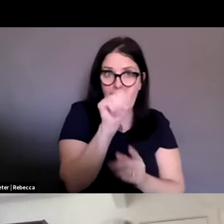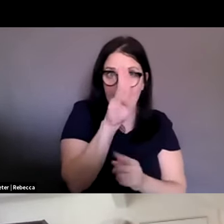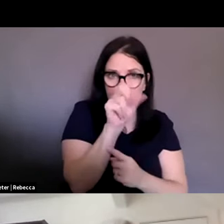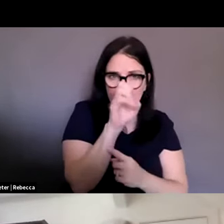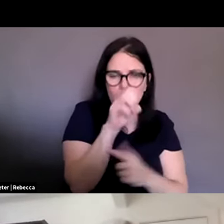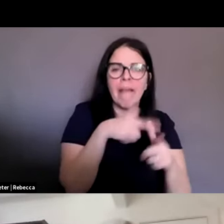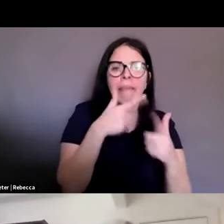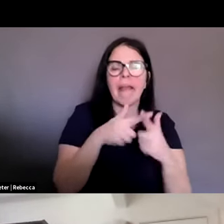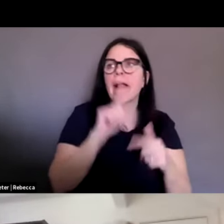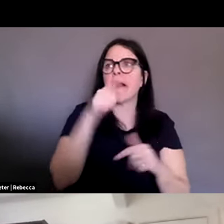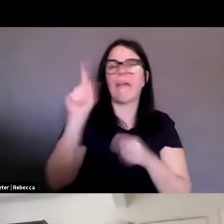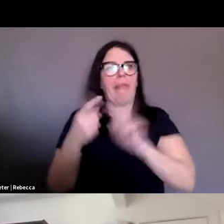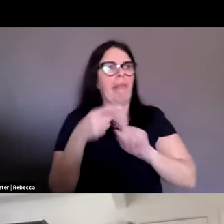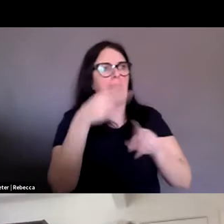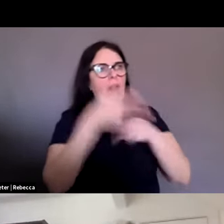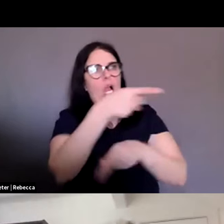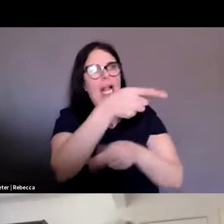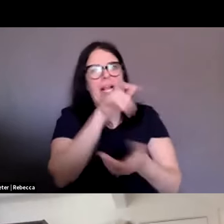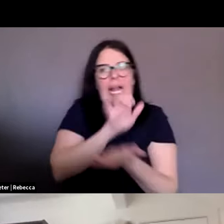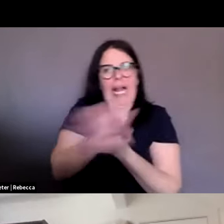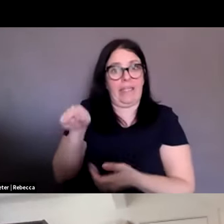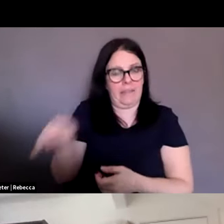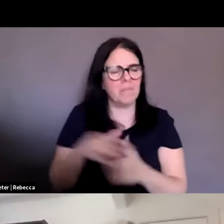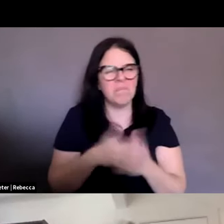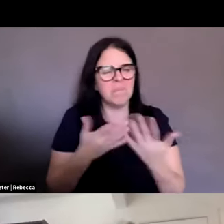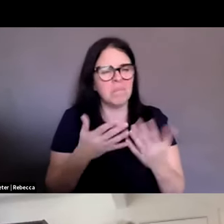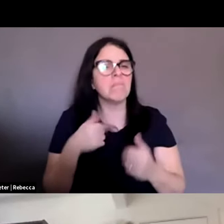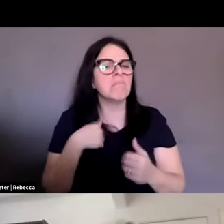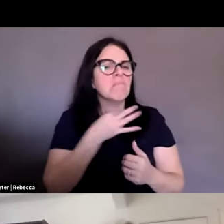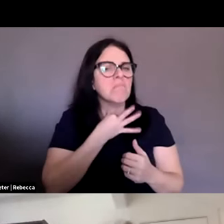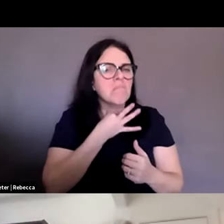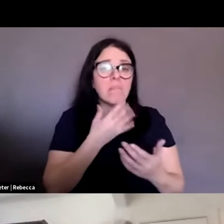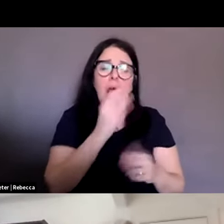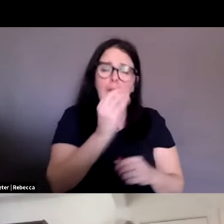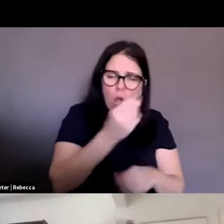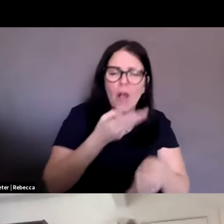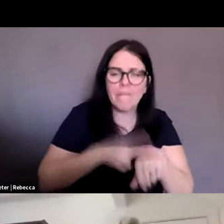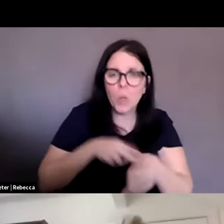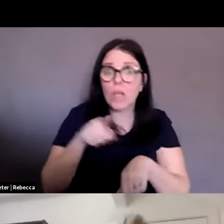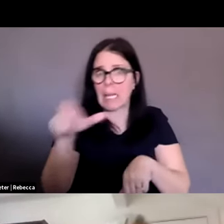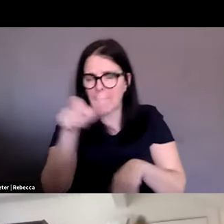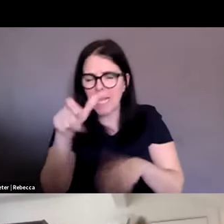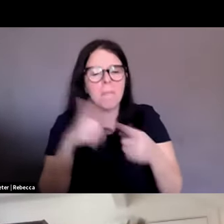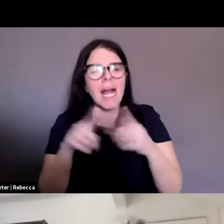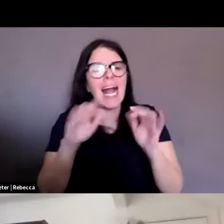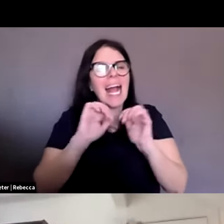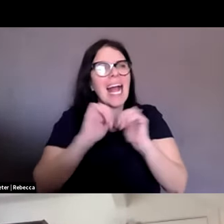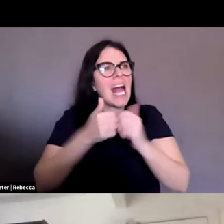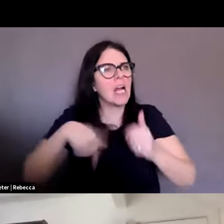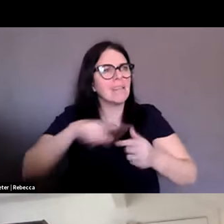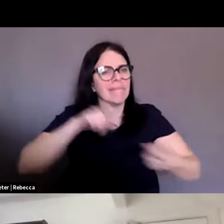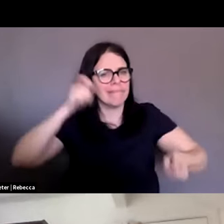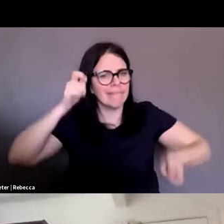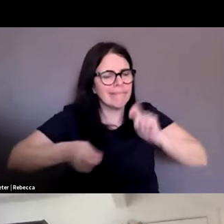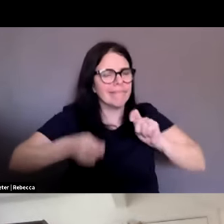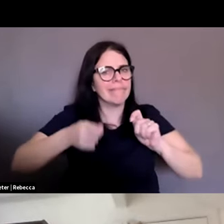well, what practices need to change that will reduce that kind of labeling? I think we do need to